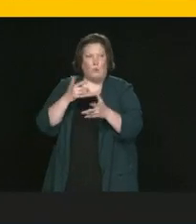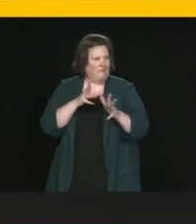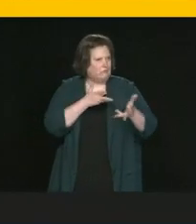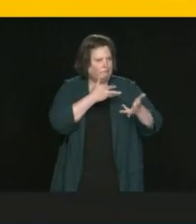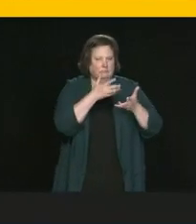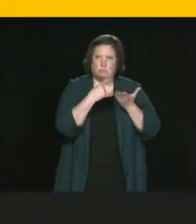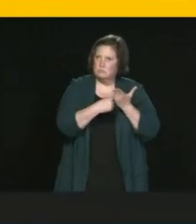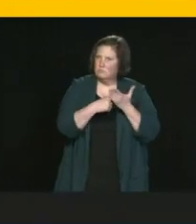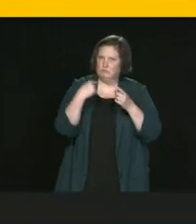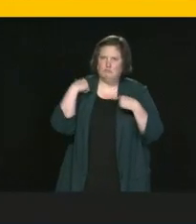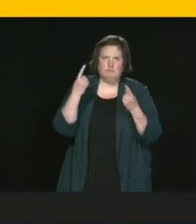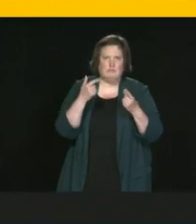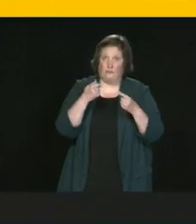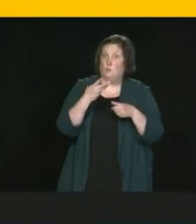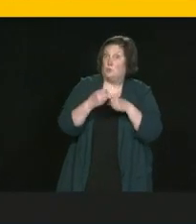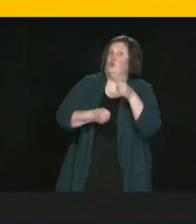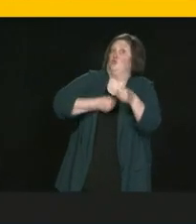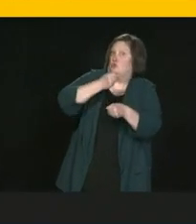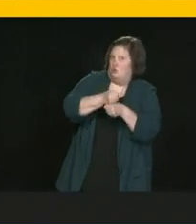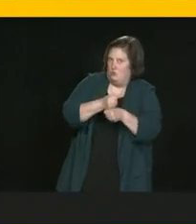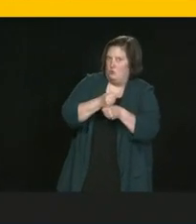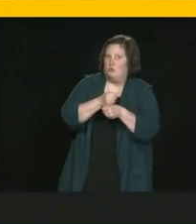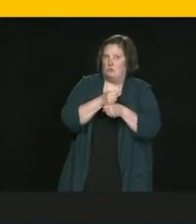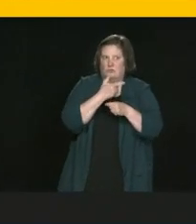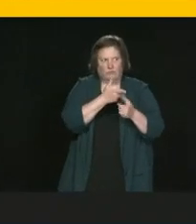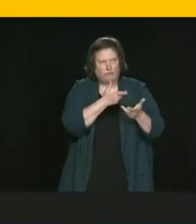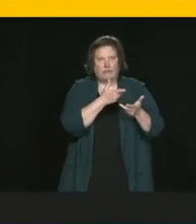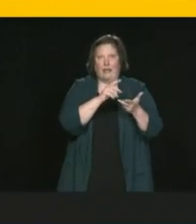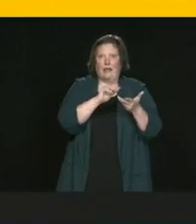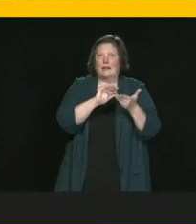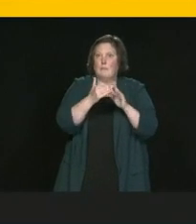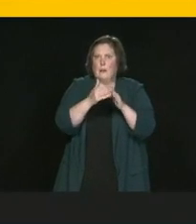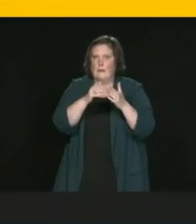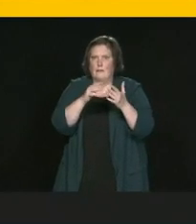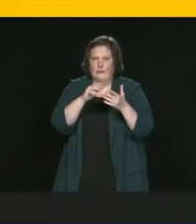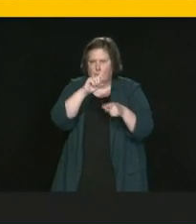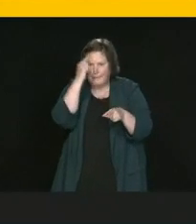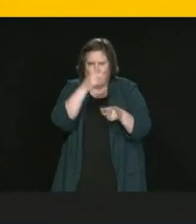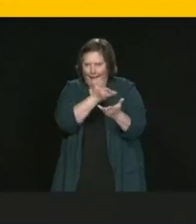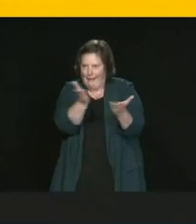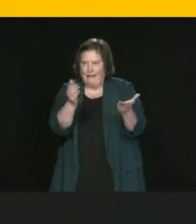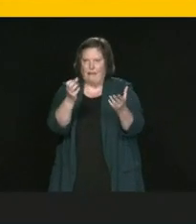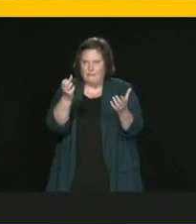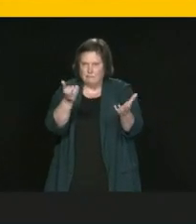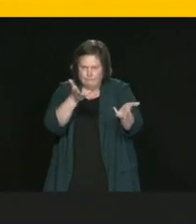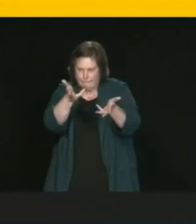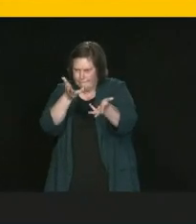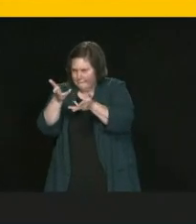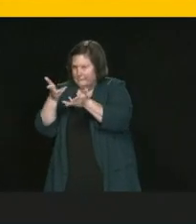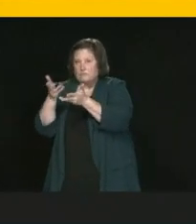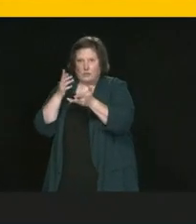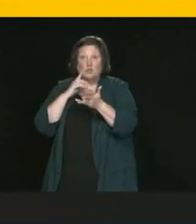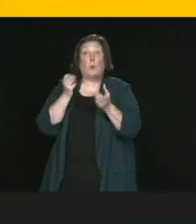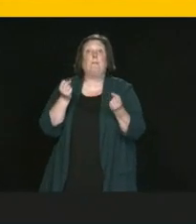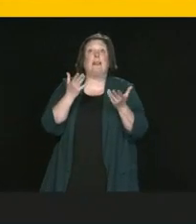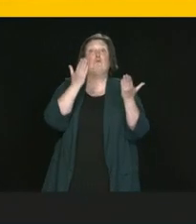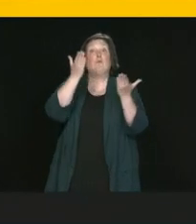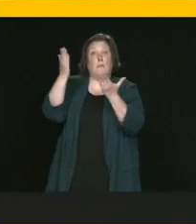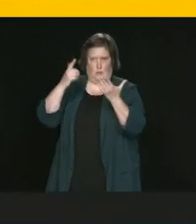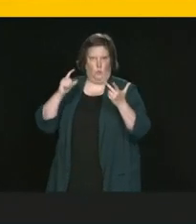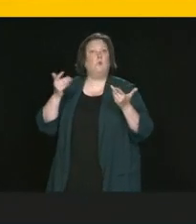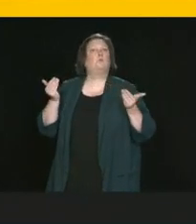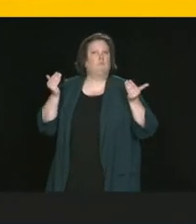over the past couple of years with members of the Black community in Canada, and we will be moving forward on a number of those recommendations.